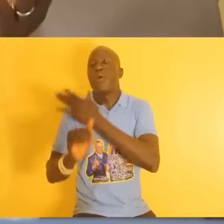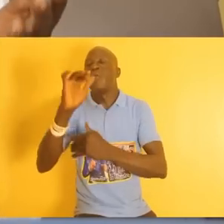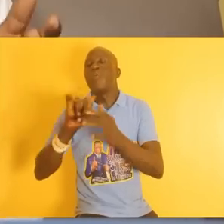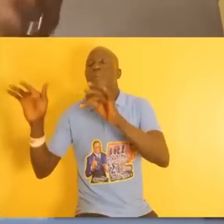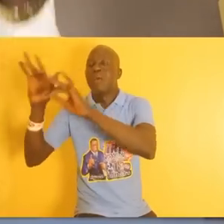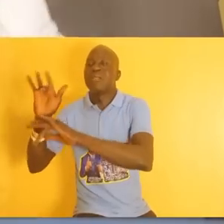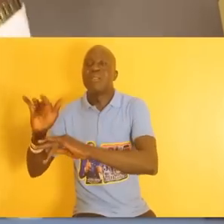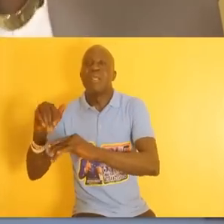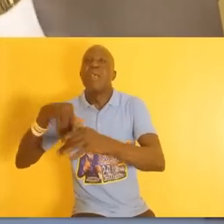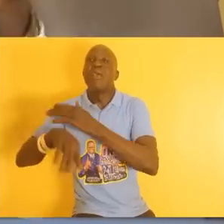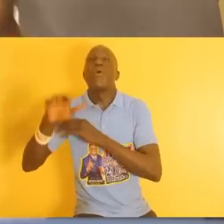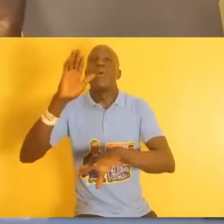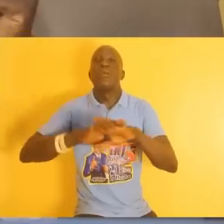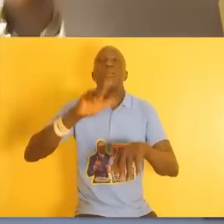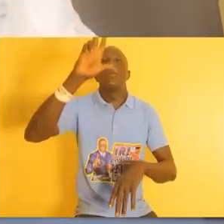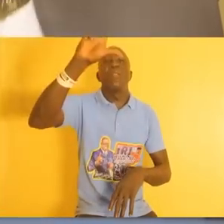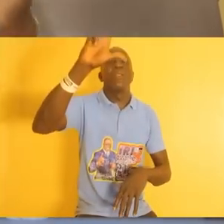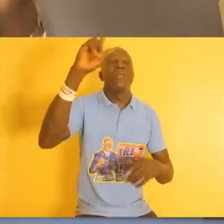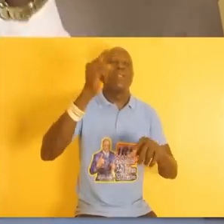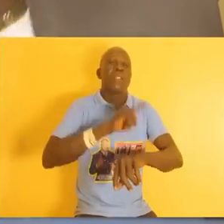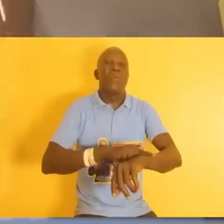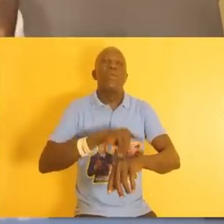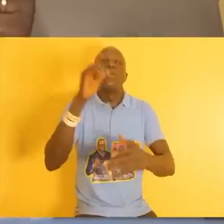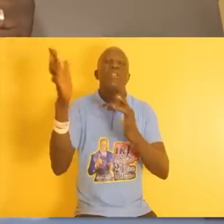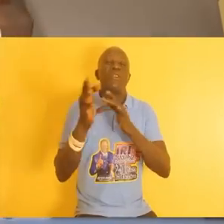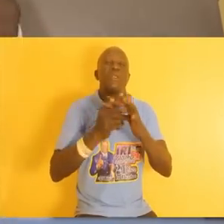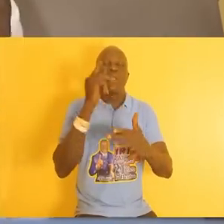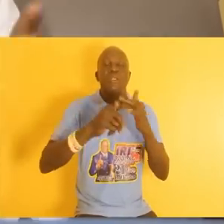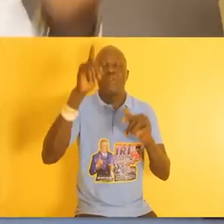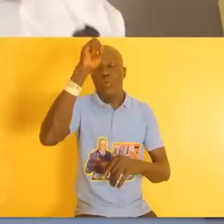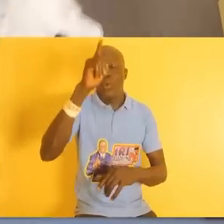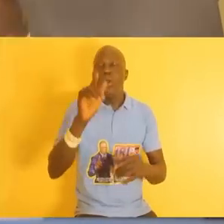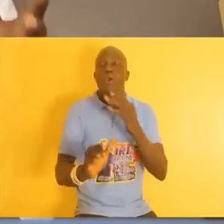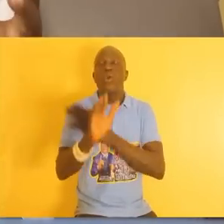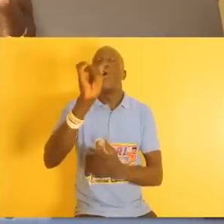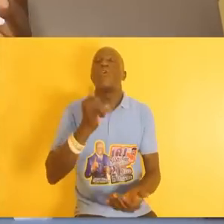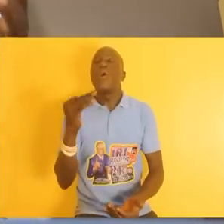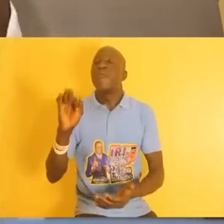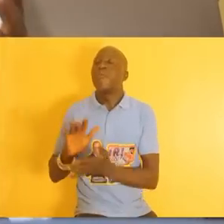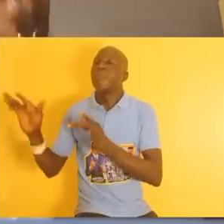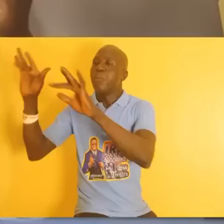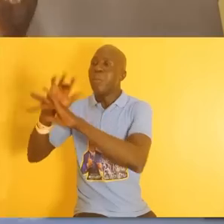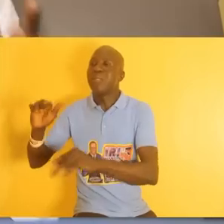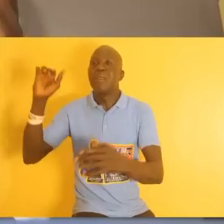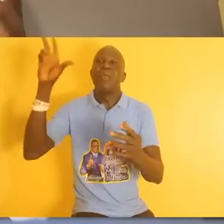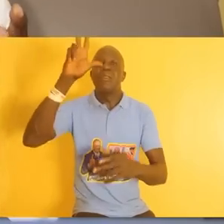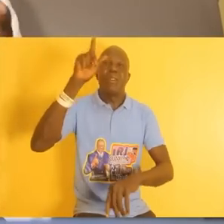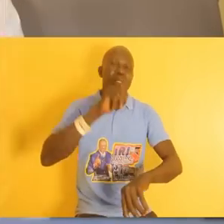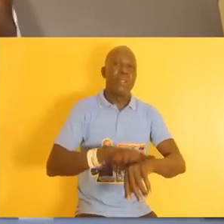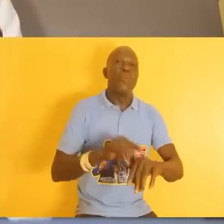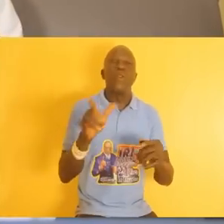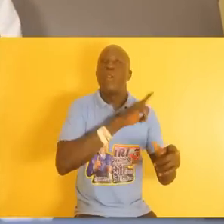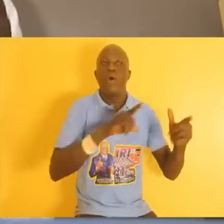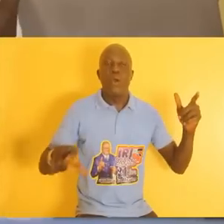mercy. God of mercy. Name of Meta. Name of Jesus. God of mercy. Name of